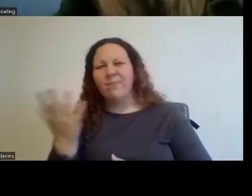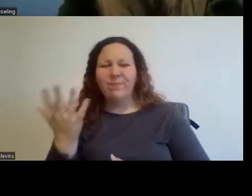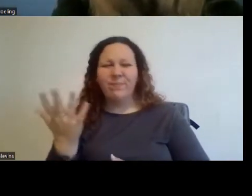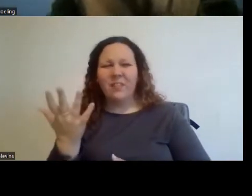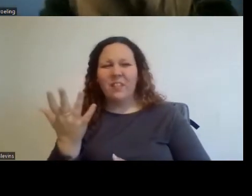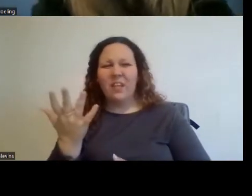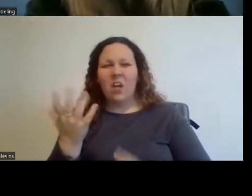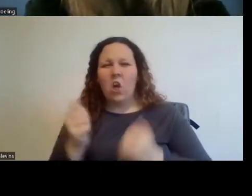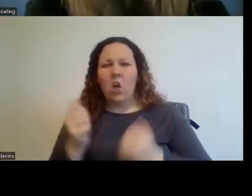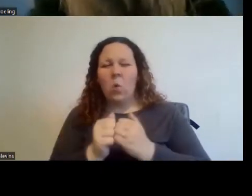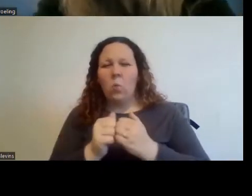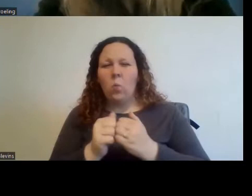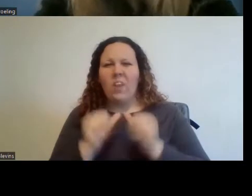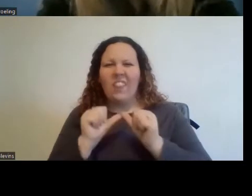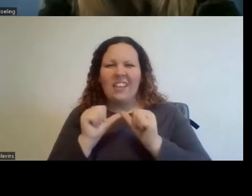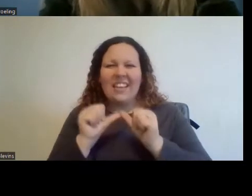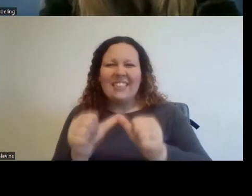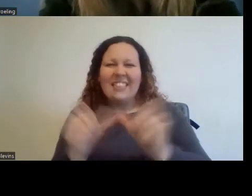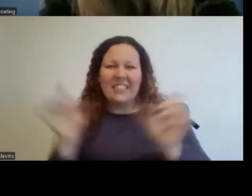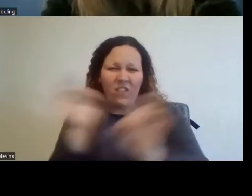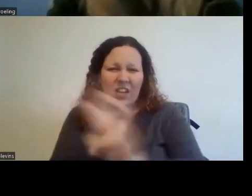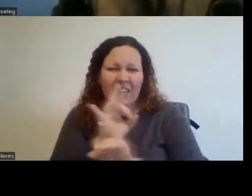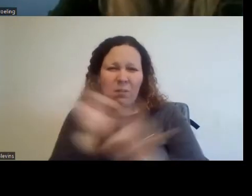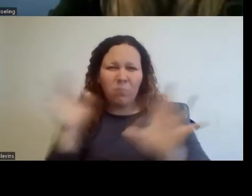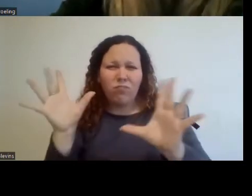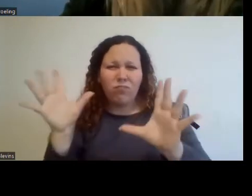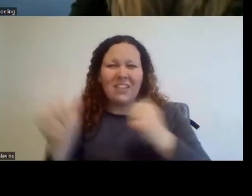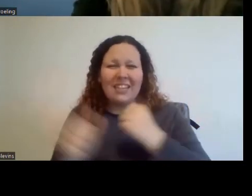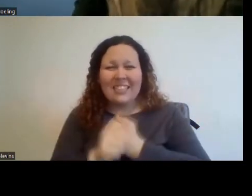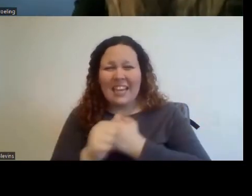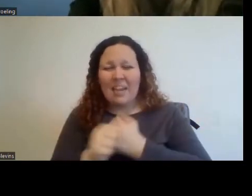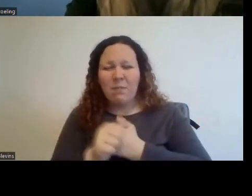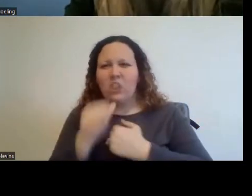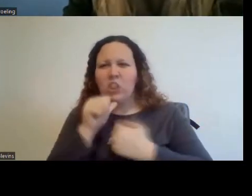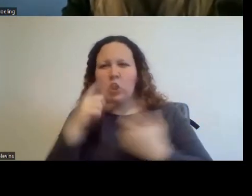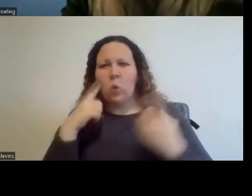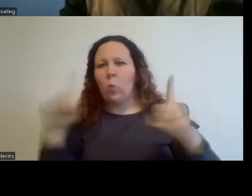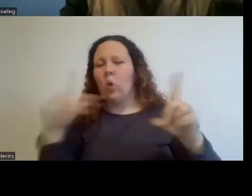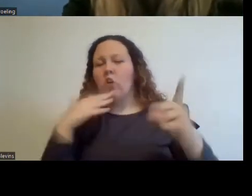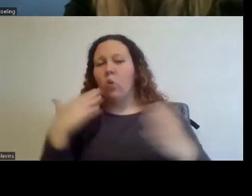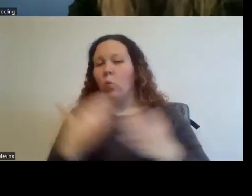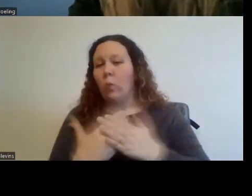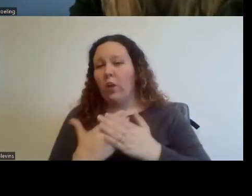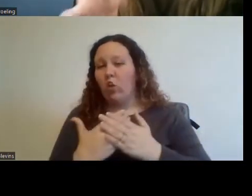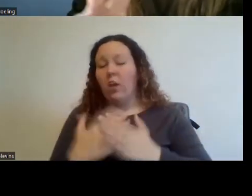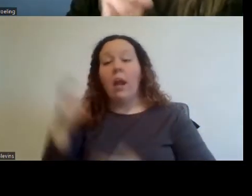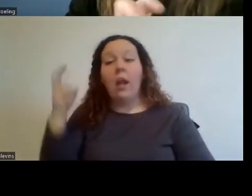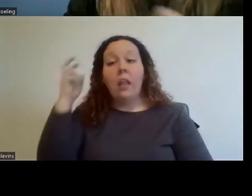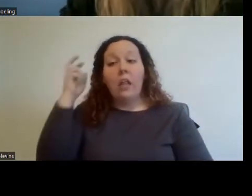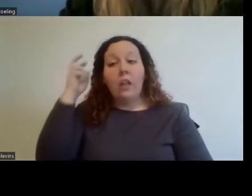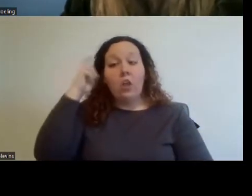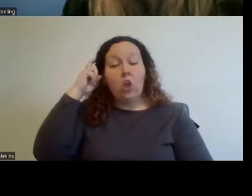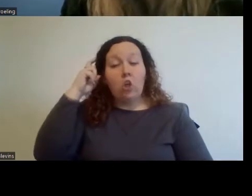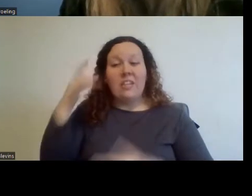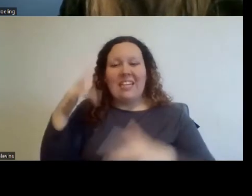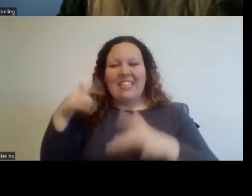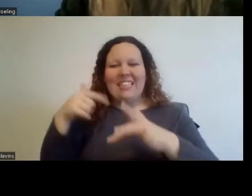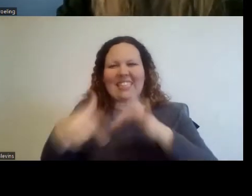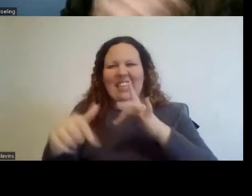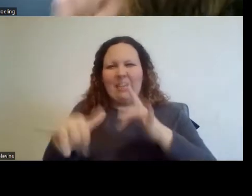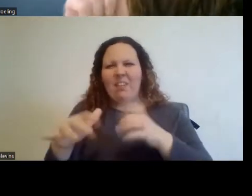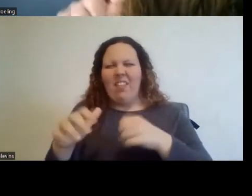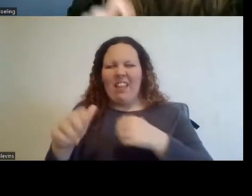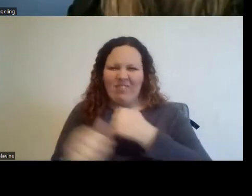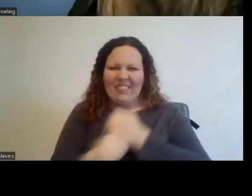extensive damage, like severe or profound hearing loss. The cochlear implant bypasses the damaged area